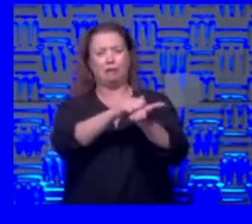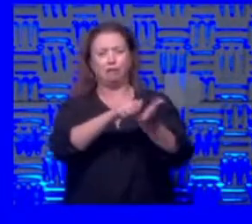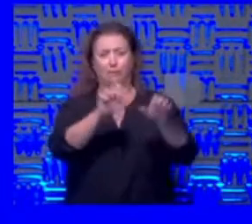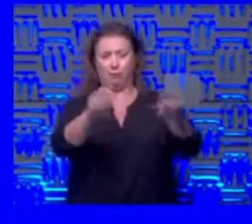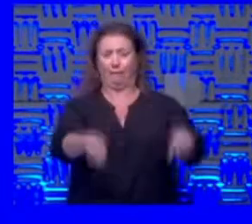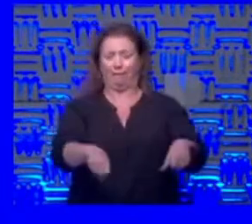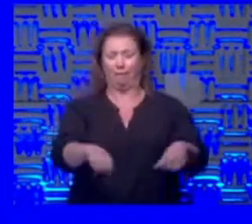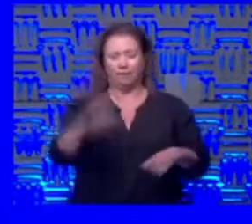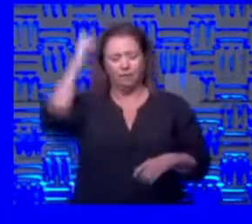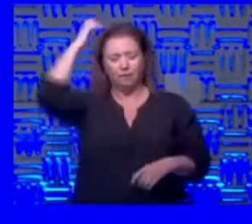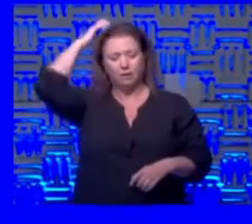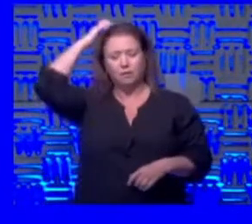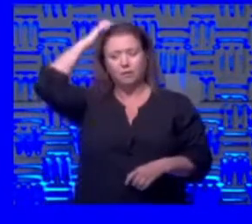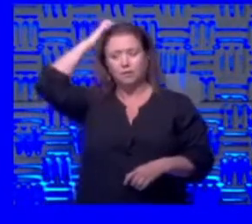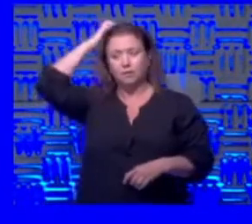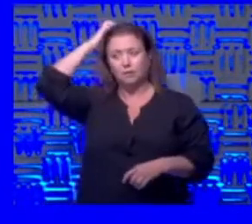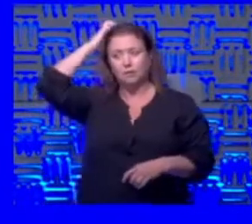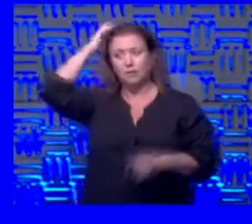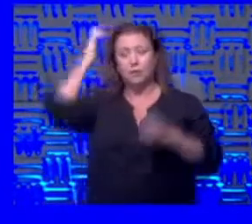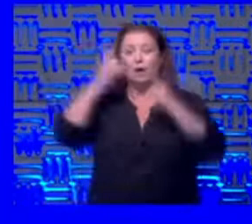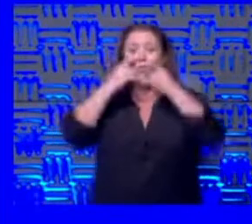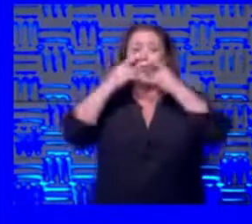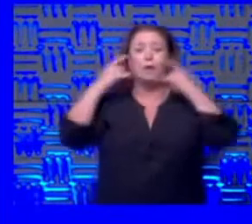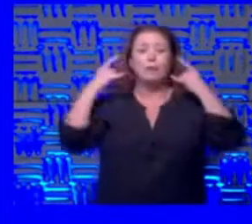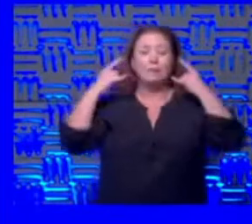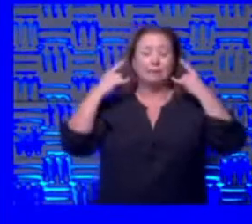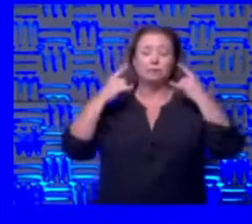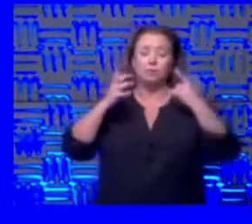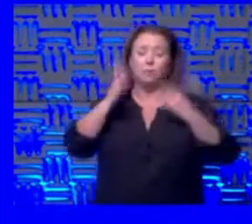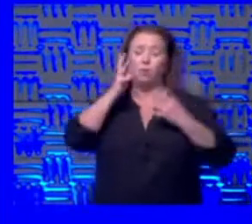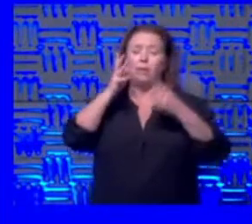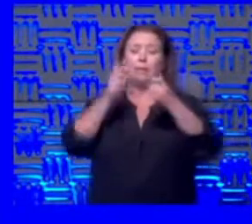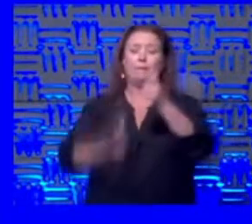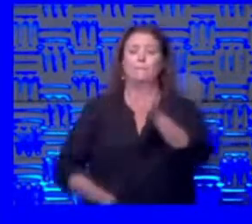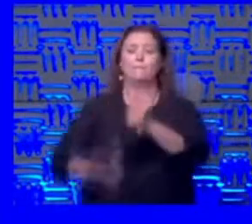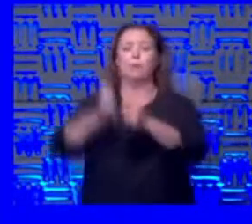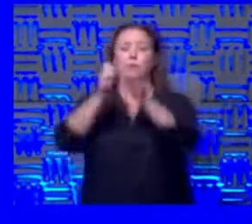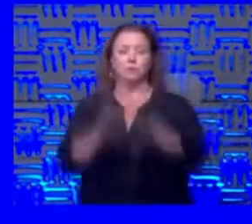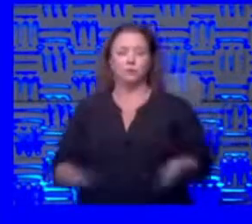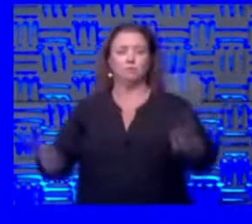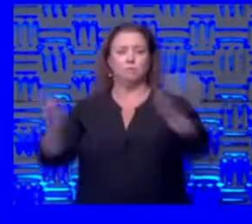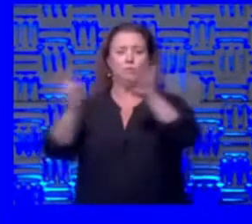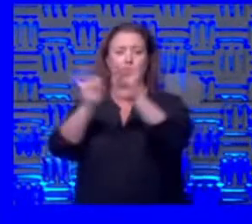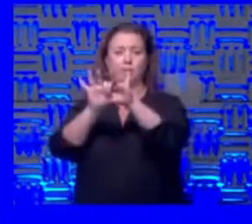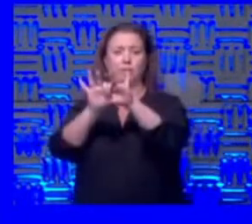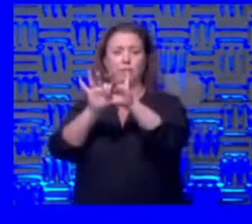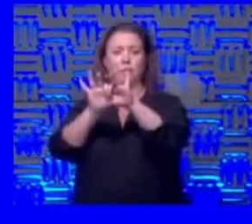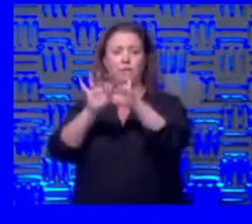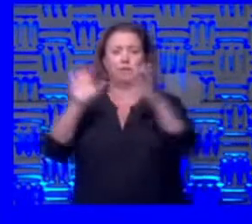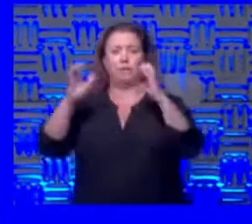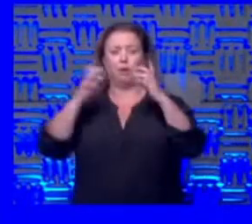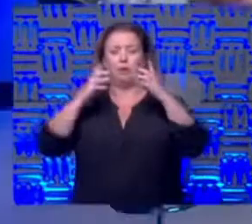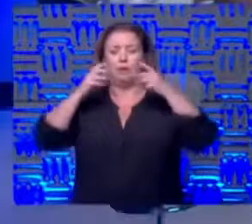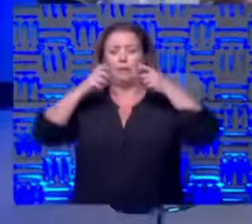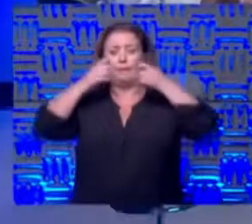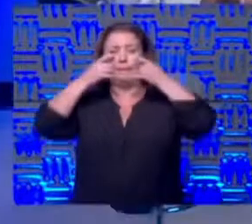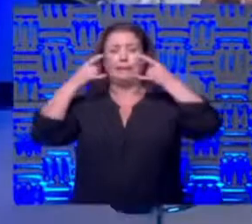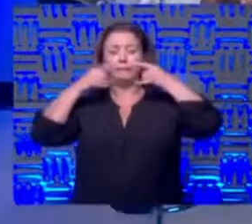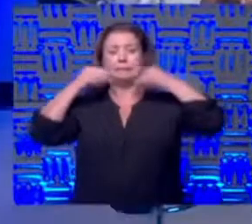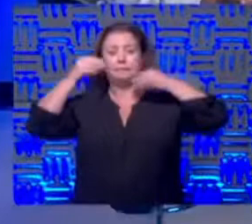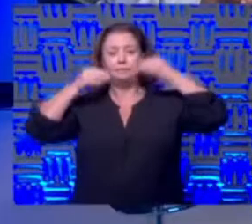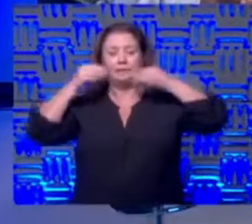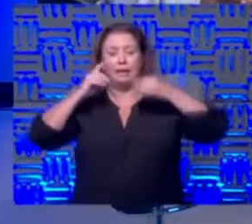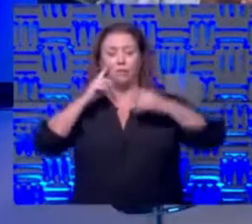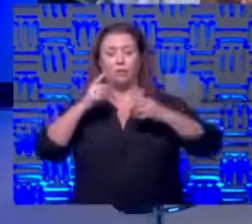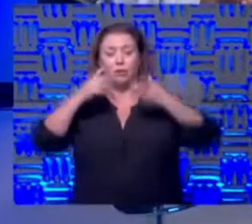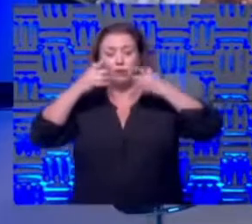able to. But it's Still, not worse. Wearing the mask is going to be more important than Absolutely. the manipulation. Because if you touch the mask understand. and you touch